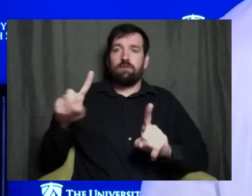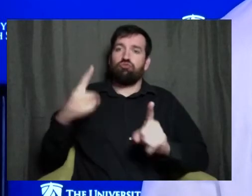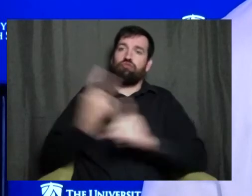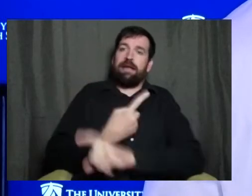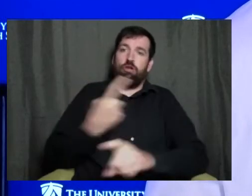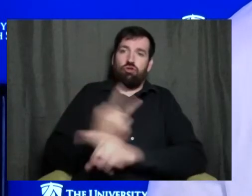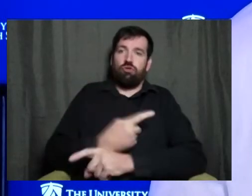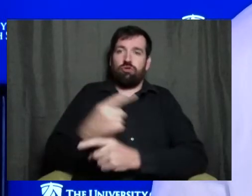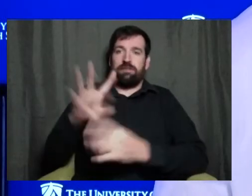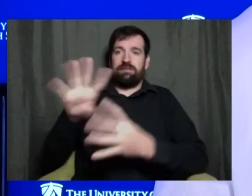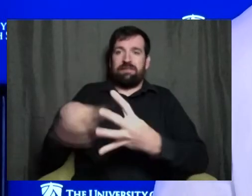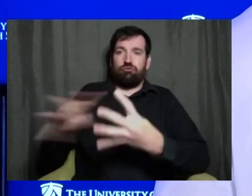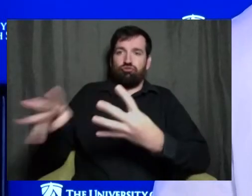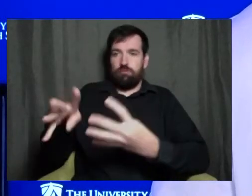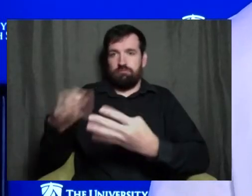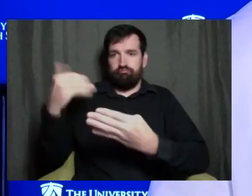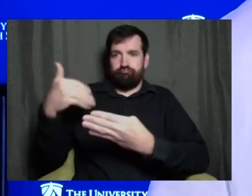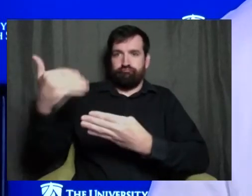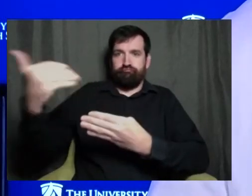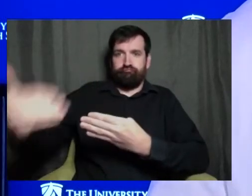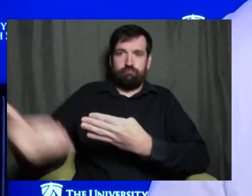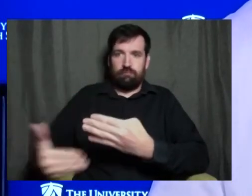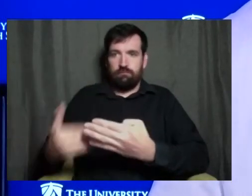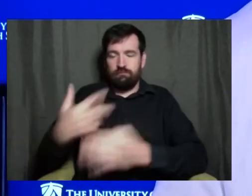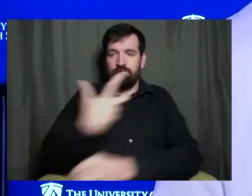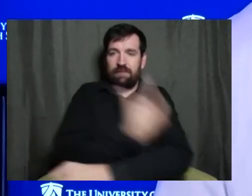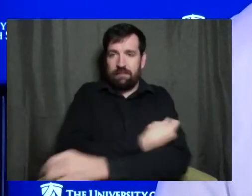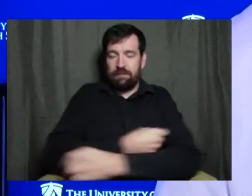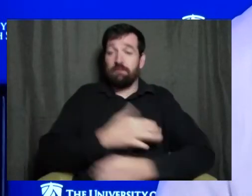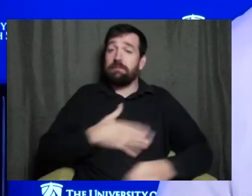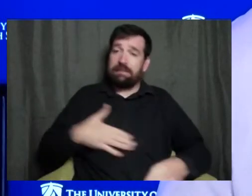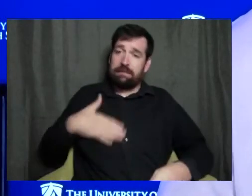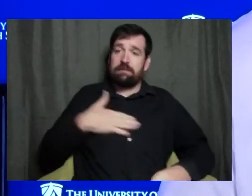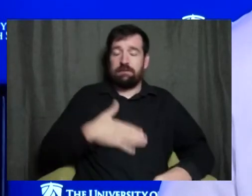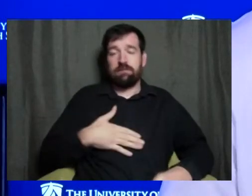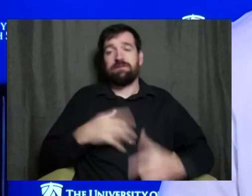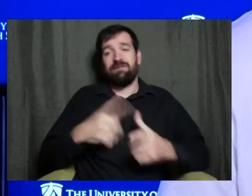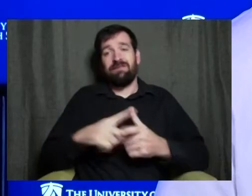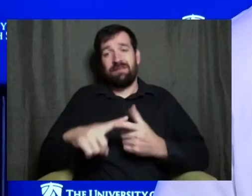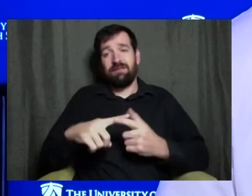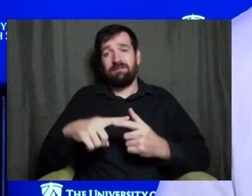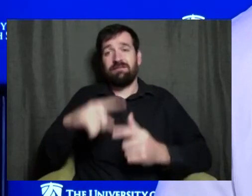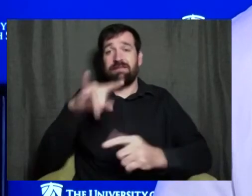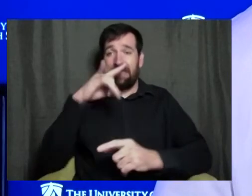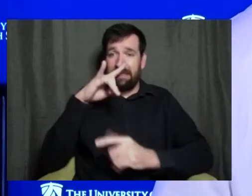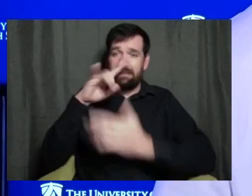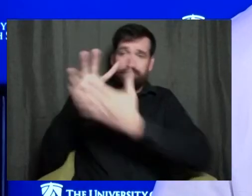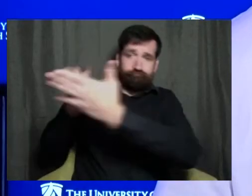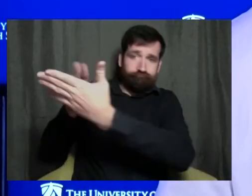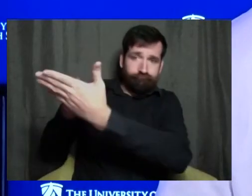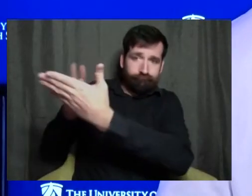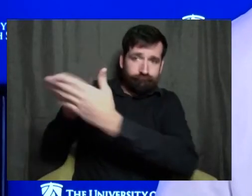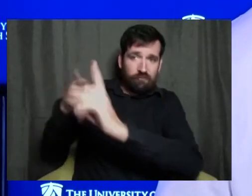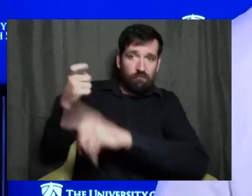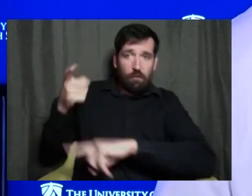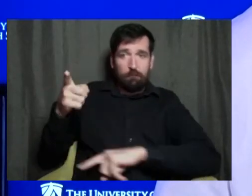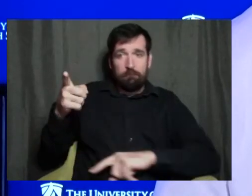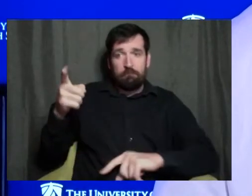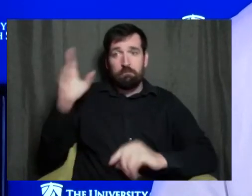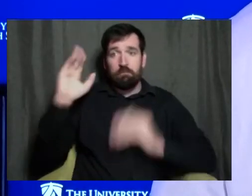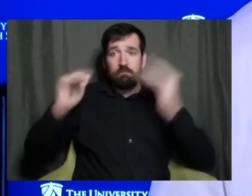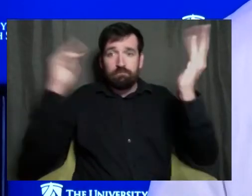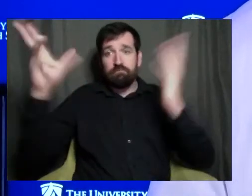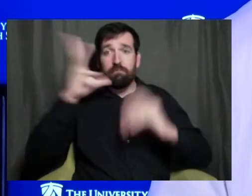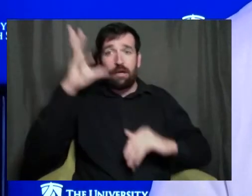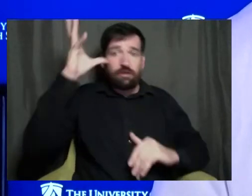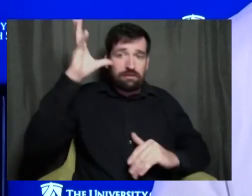vaccine schedule. Please get that. And remember, the kids take the cues from you. It'll be okay. It's a